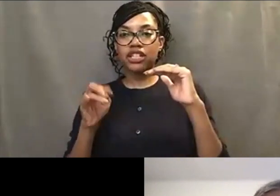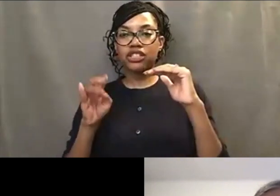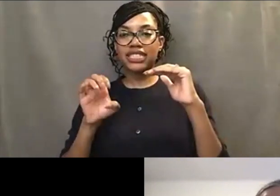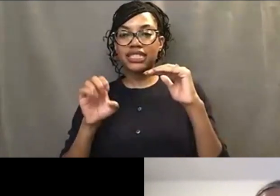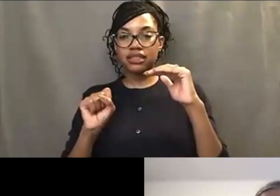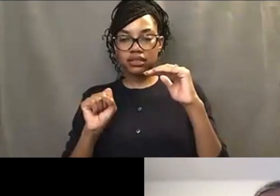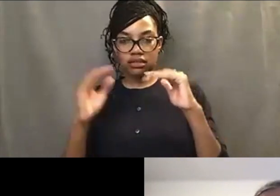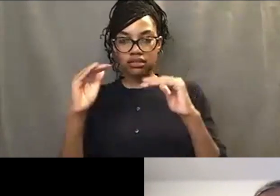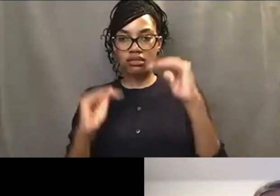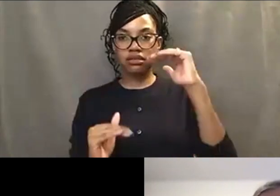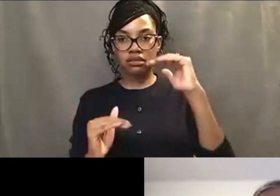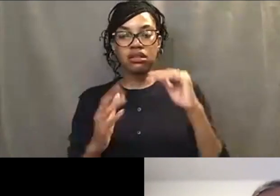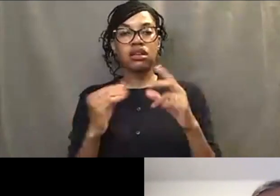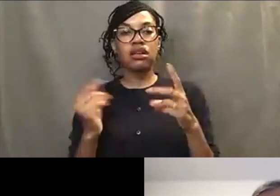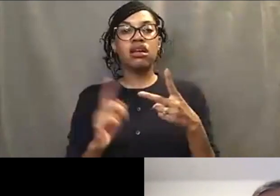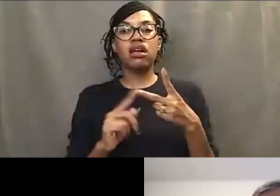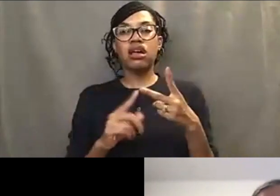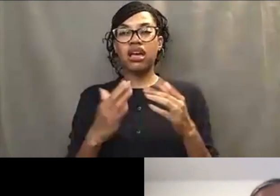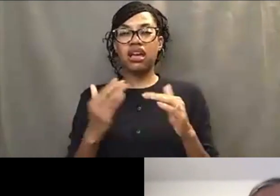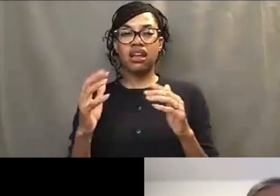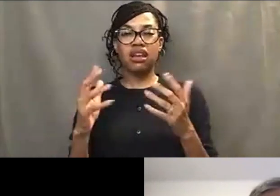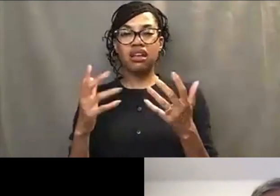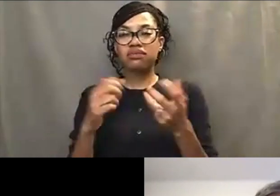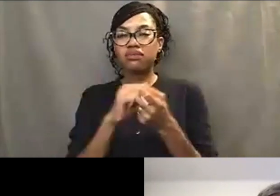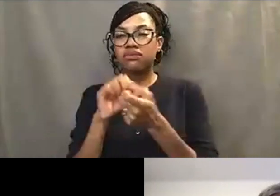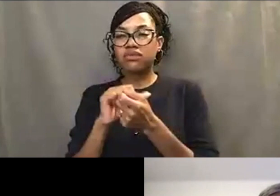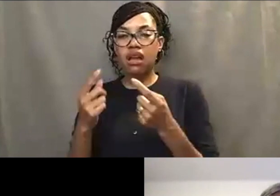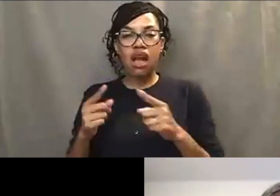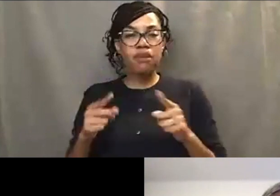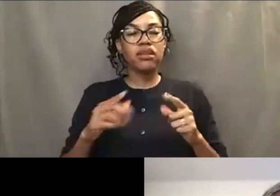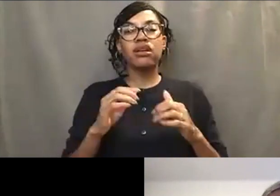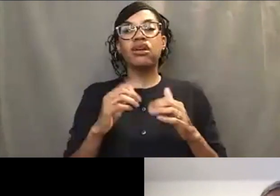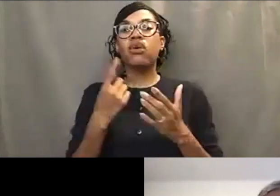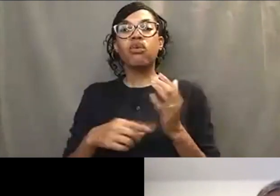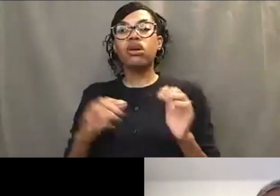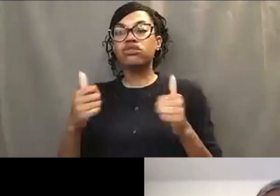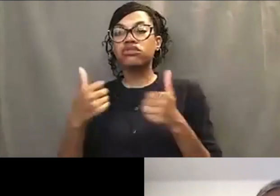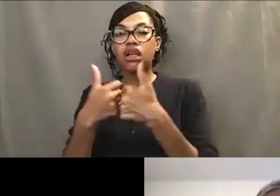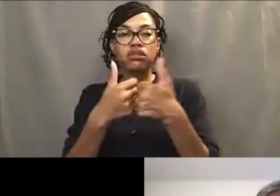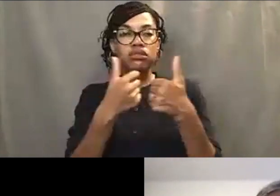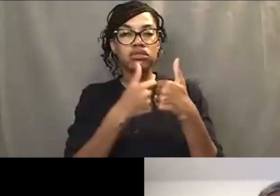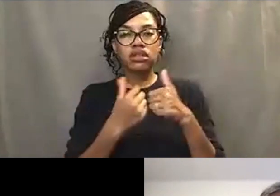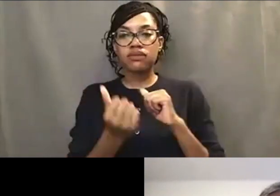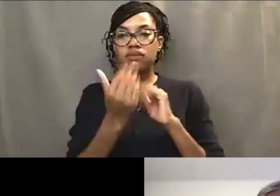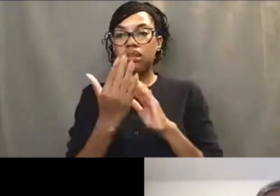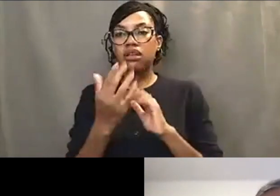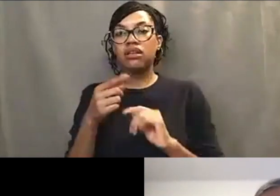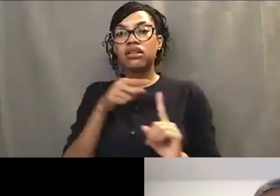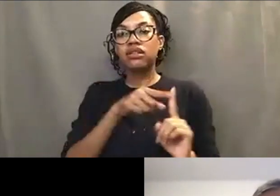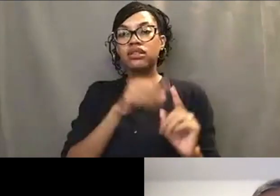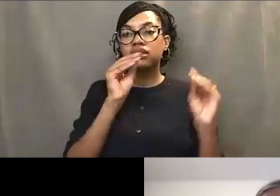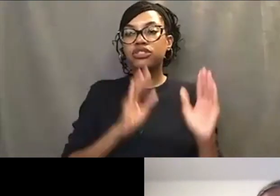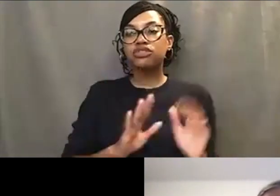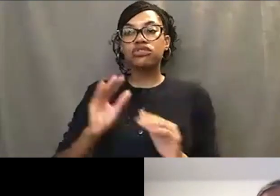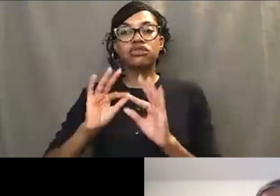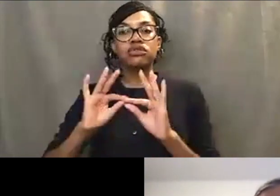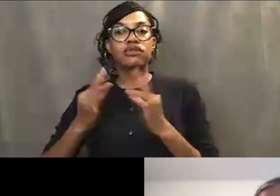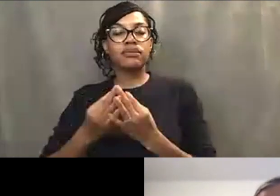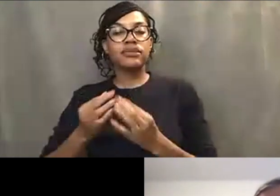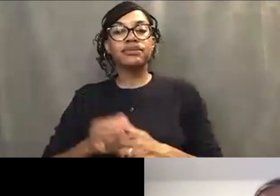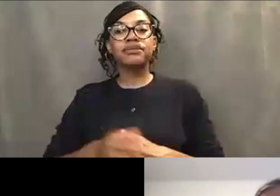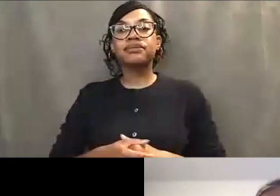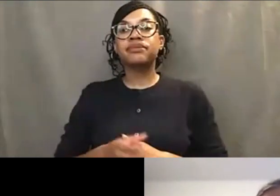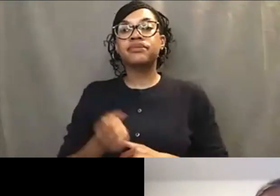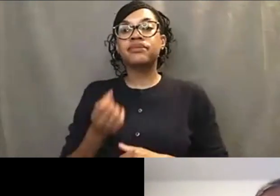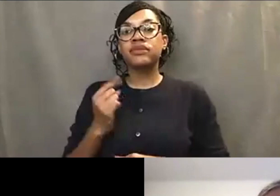groups, as well as parents and teachers, challenging. With the support from the NEA, the AFT, and the Alliance to